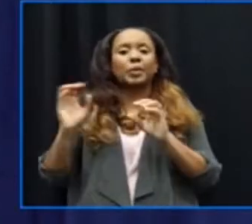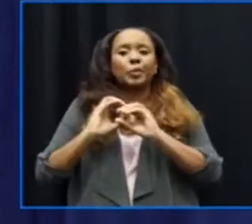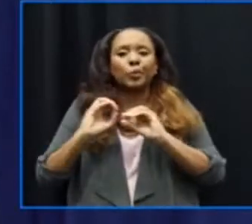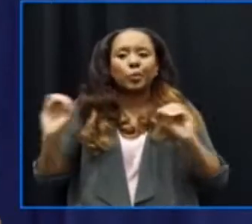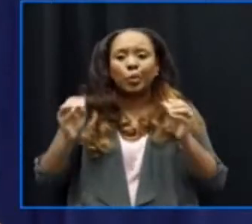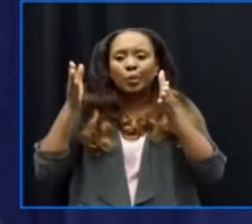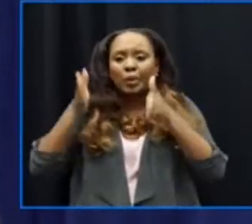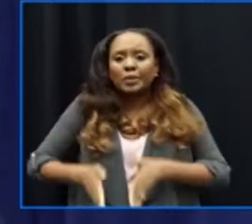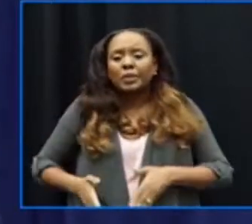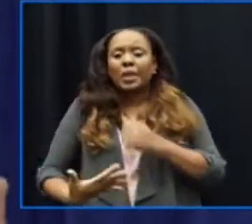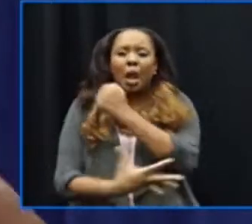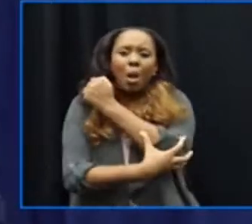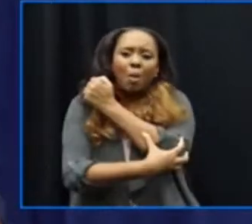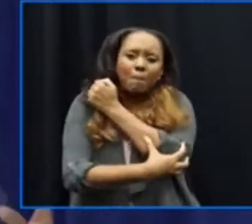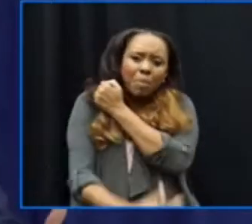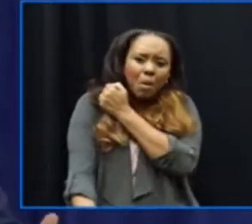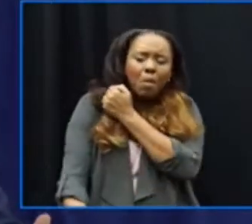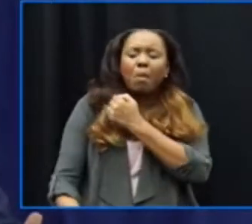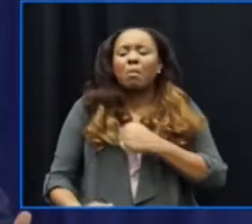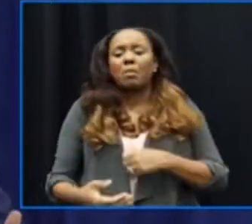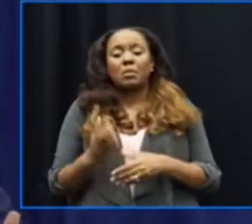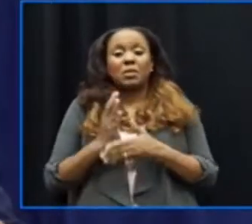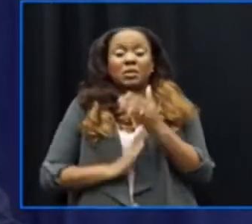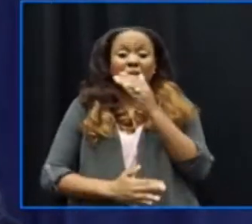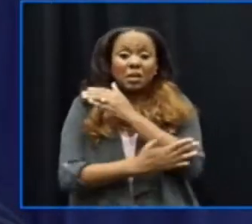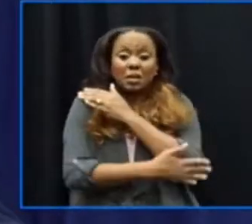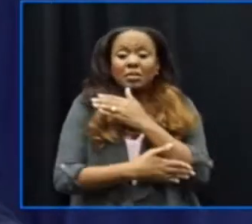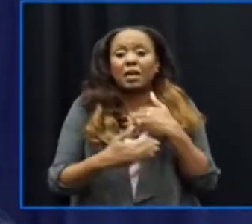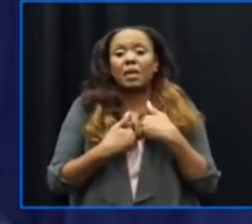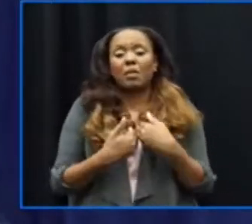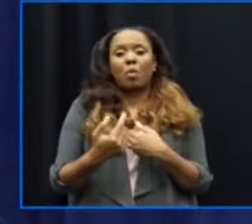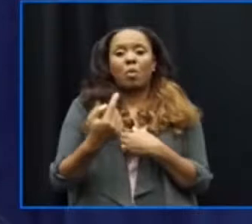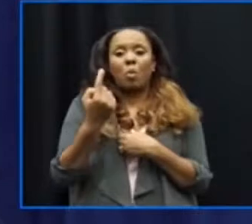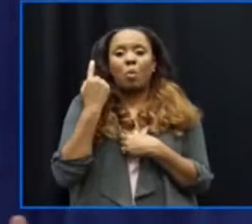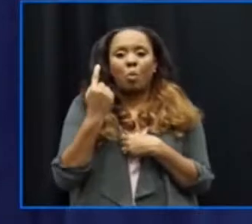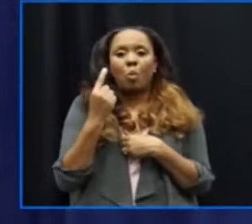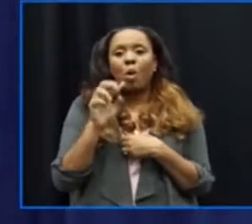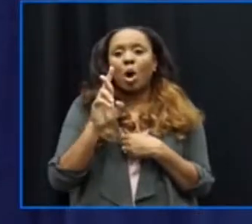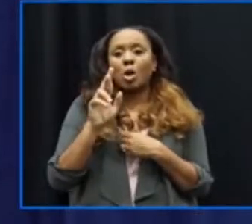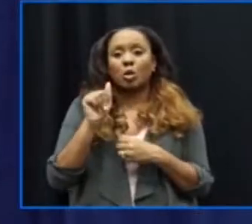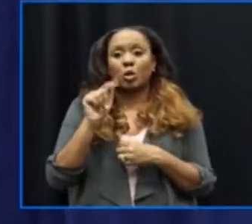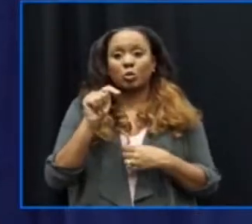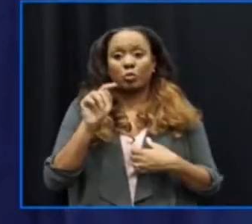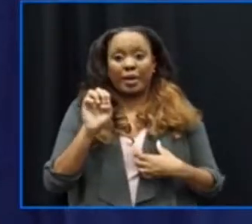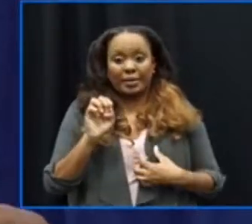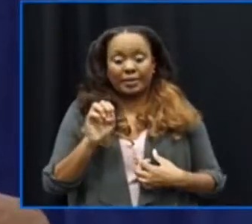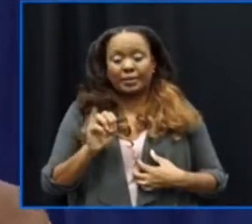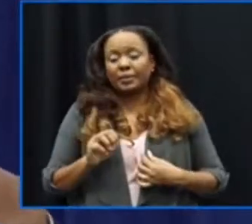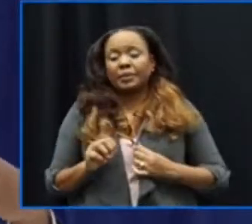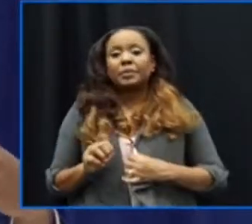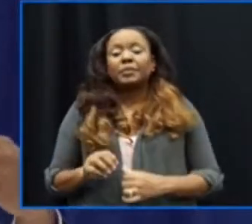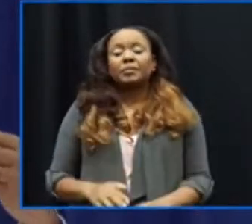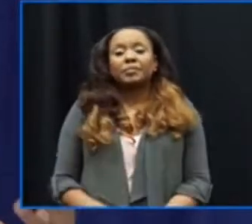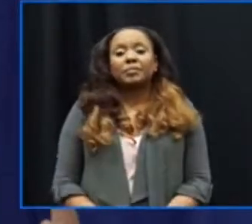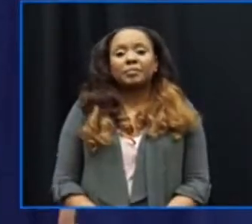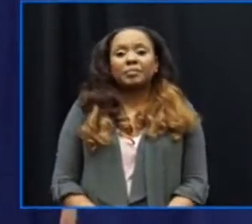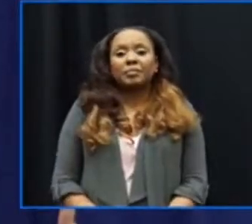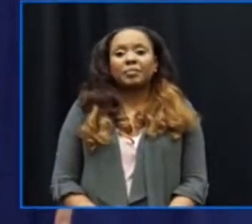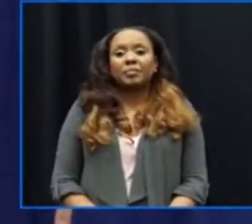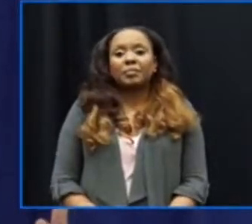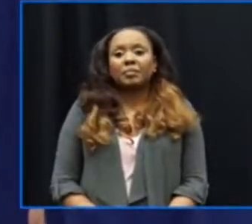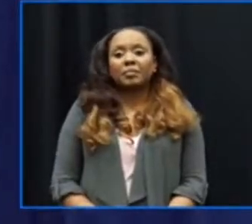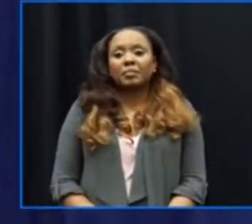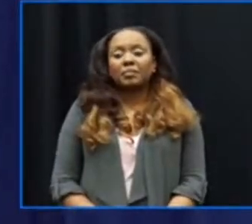that we've seen other countries look at, and some of them have actually implemented. We could have benefits that are more progressive. So we have,